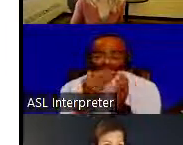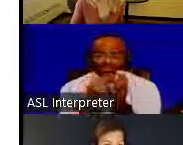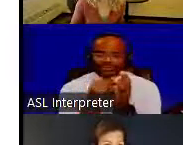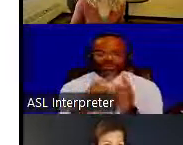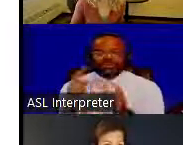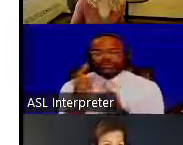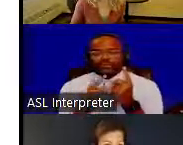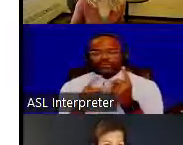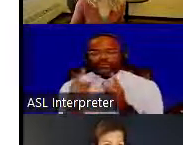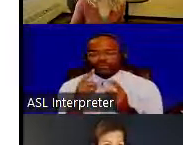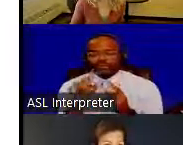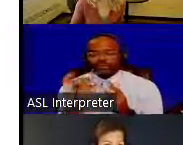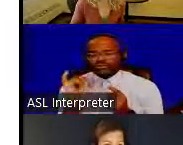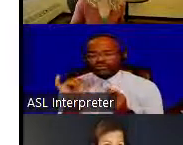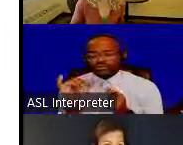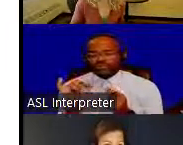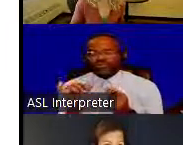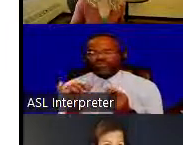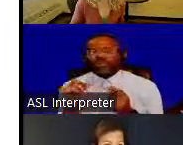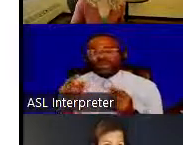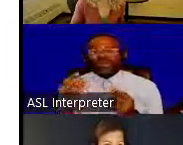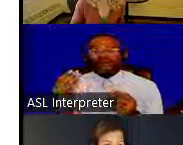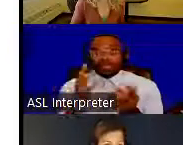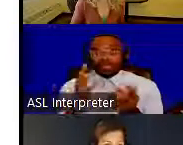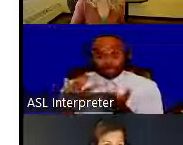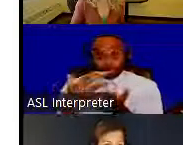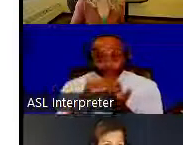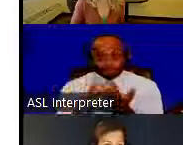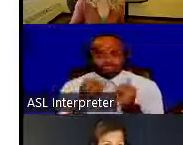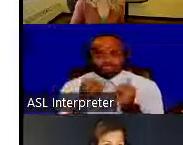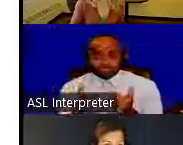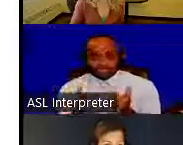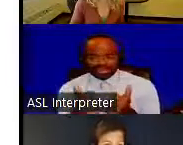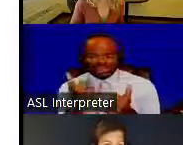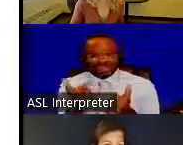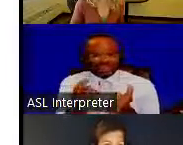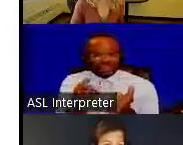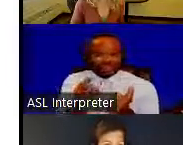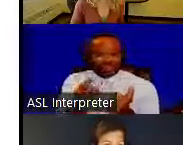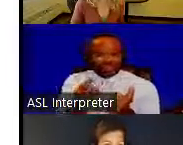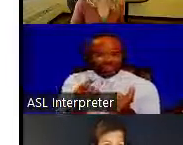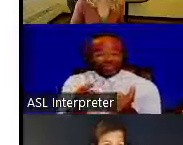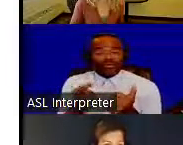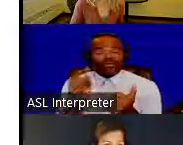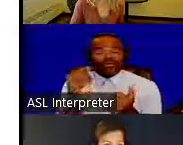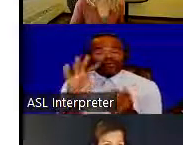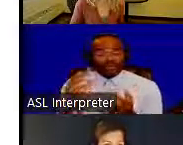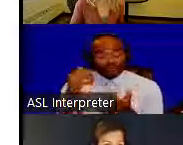about what will you do with that information when you gather it, and will that information help you